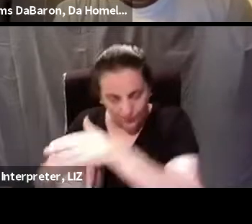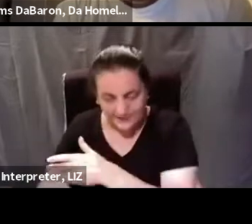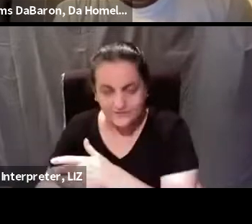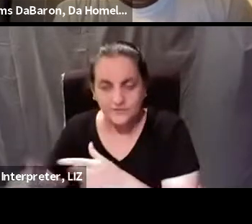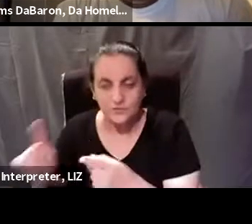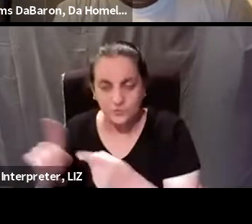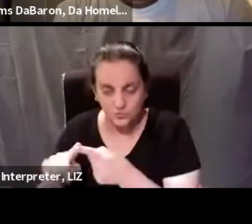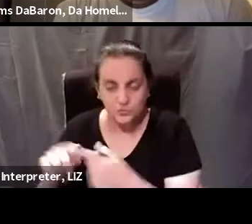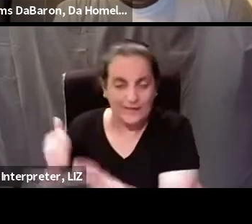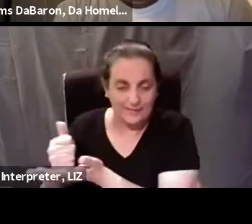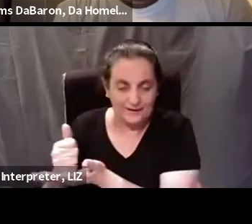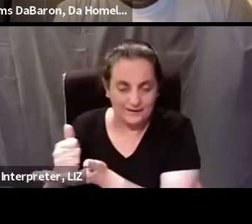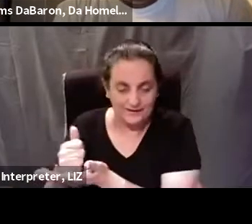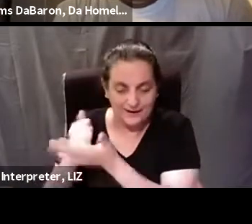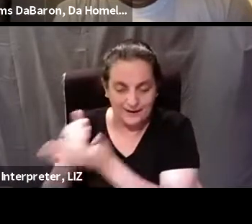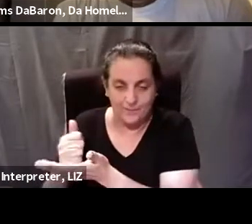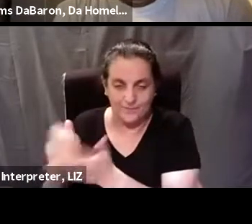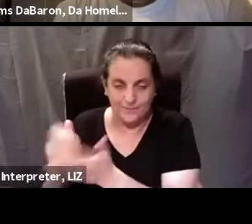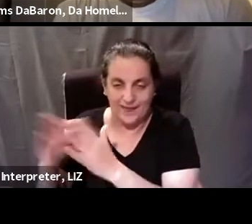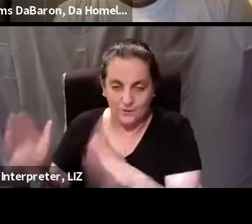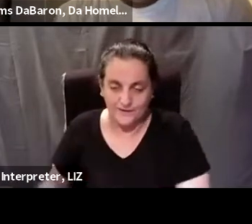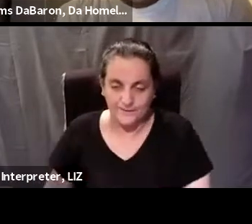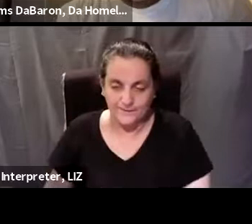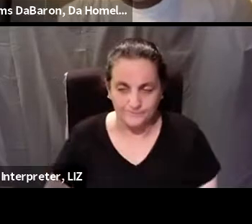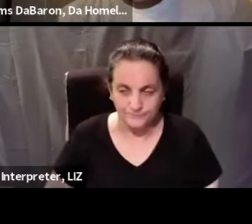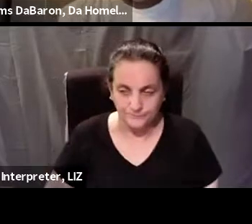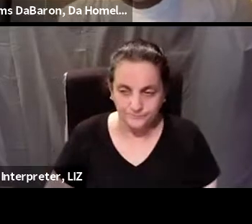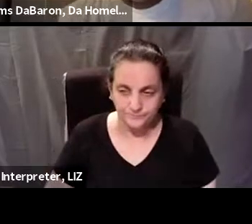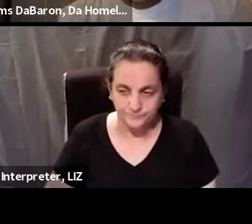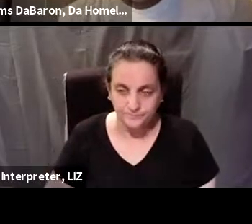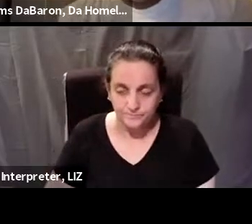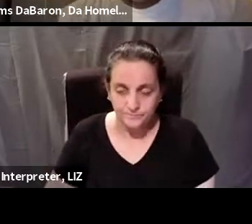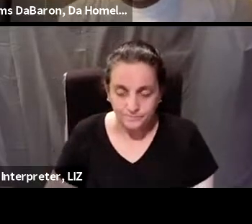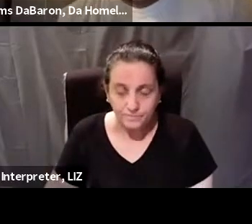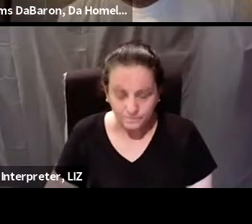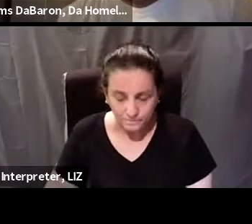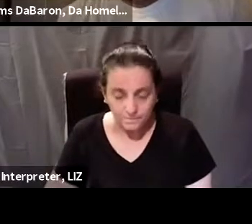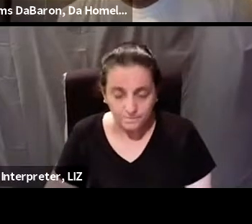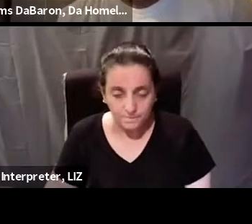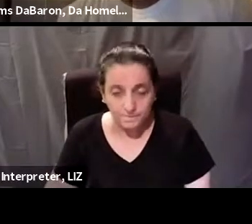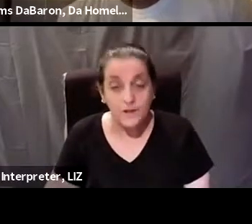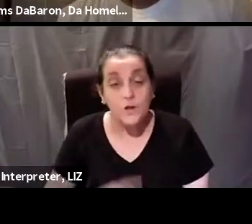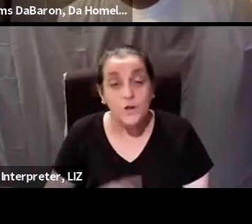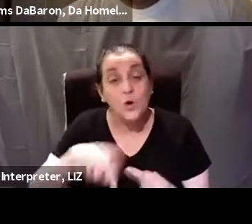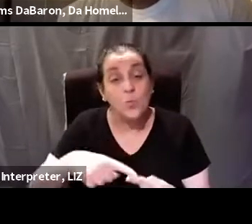that when people were just offered, when people were approached